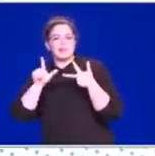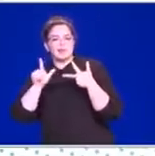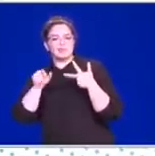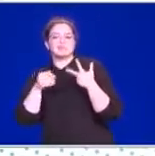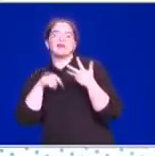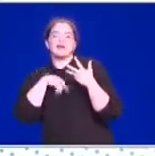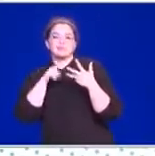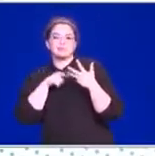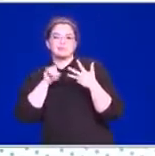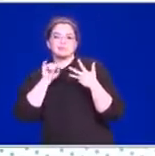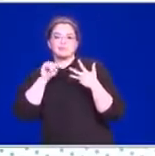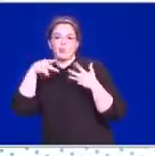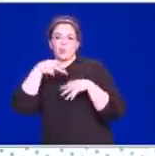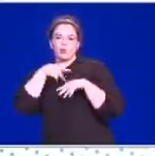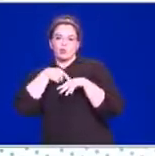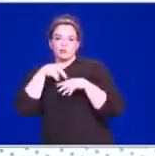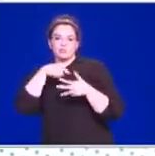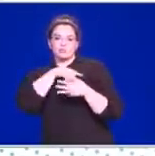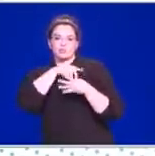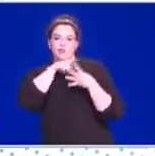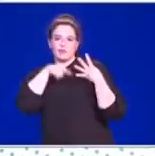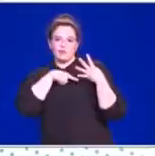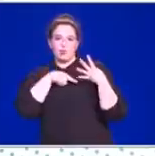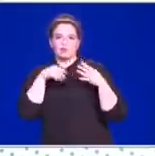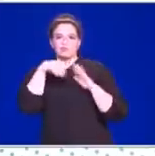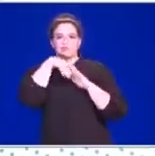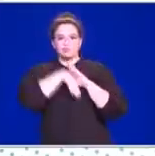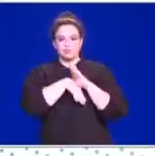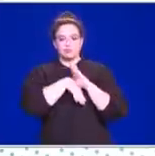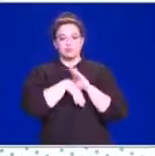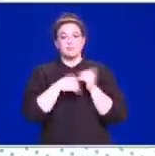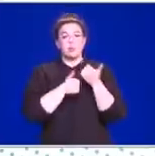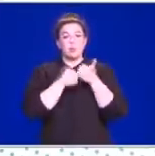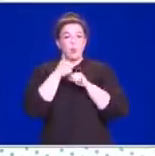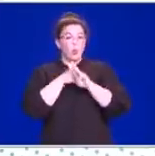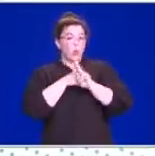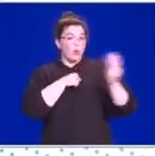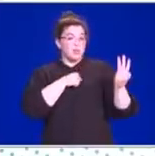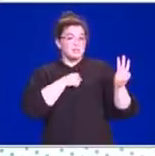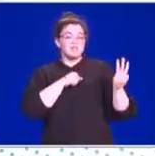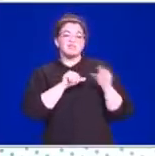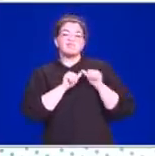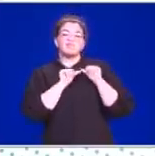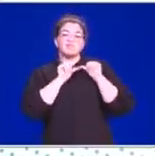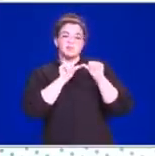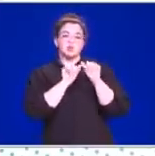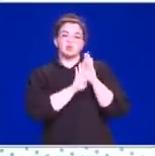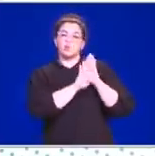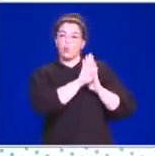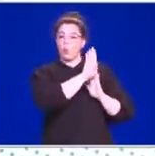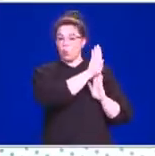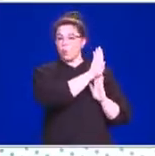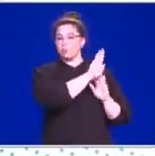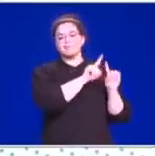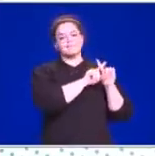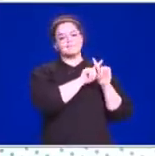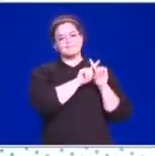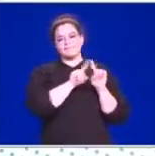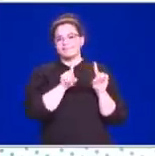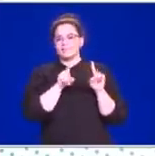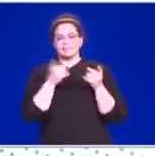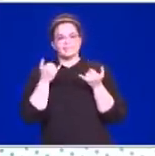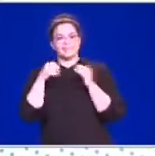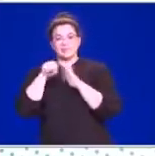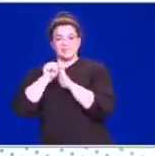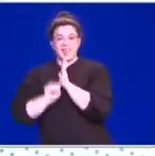Rico, declined in population. Most states in the West continue to be in the fastest growth category, but this is no longer true in